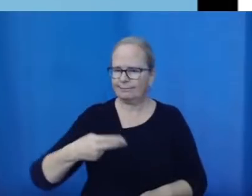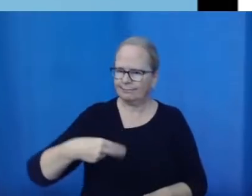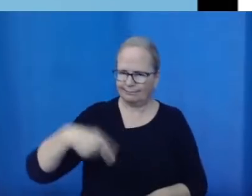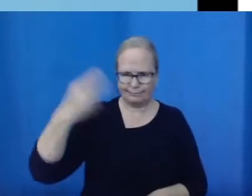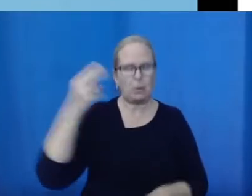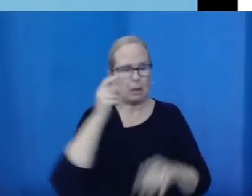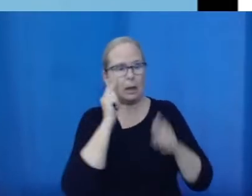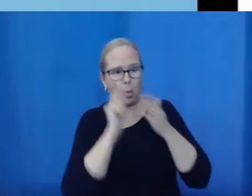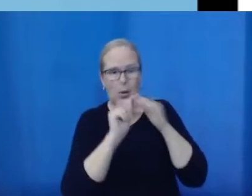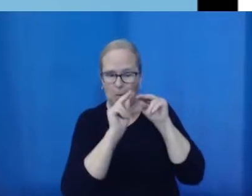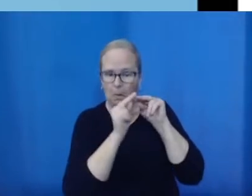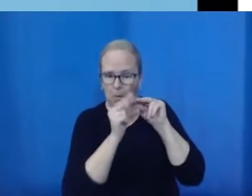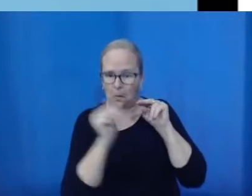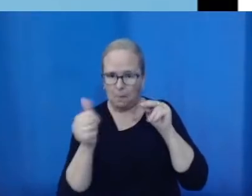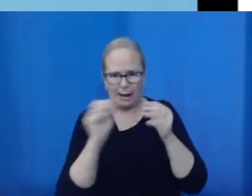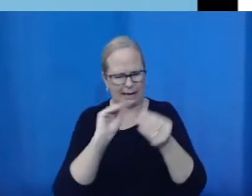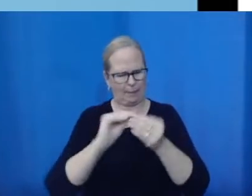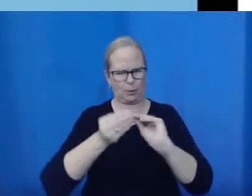please.